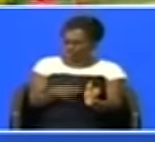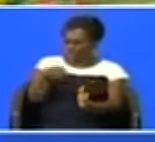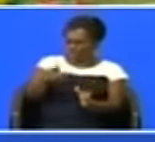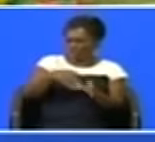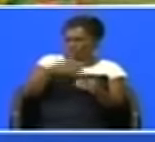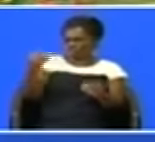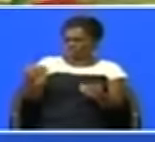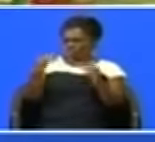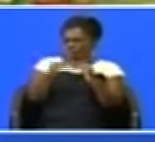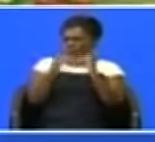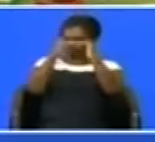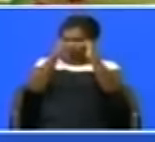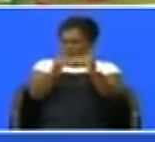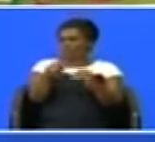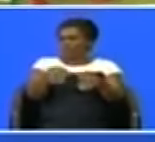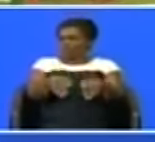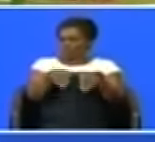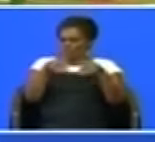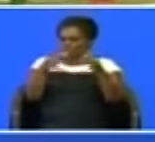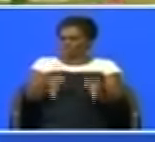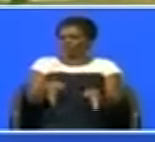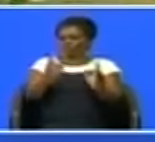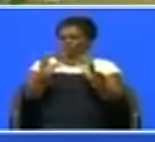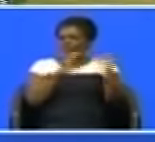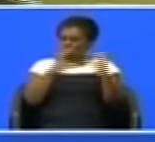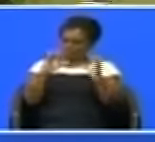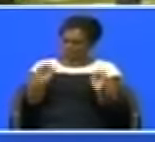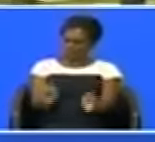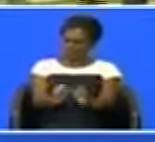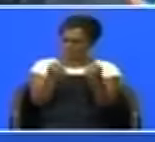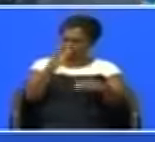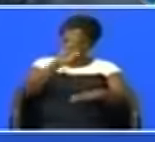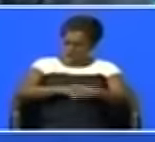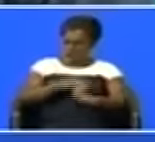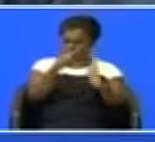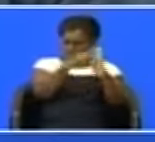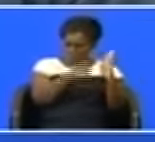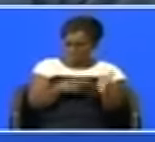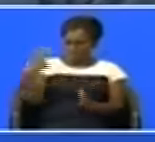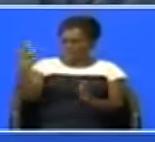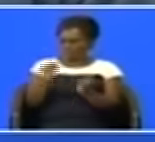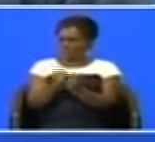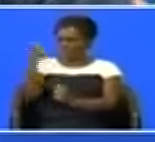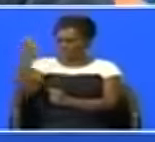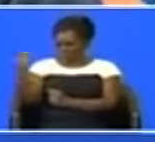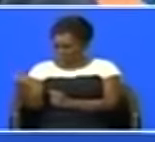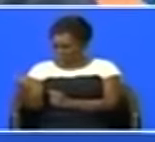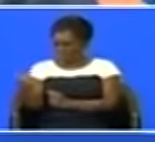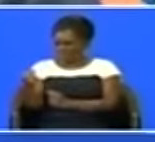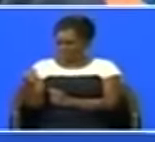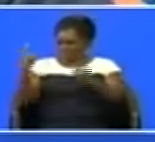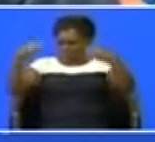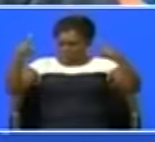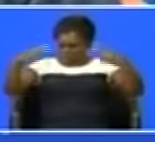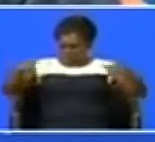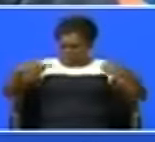out of the qualifiers, Starlets are waiting for official communication from CAF concerning the matter. 2015 was arguably a breakthrough year for the